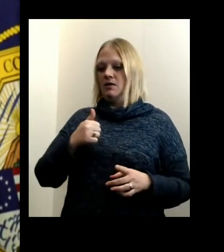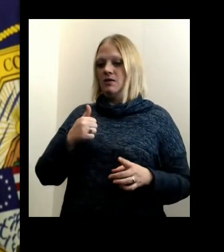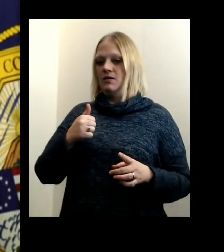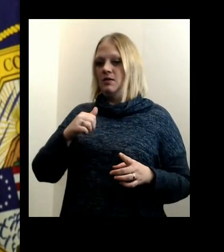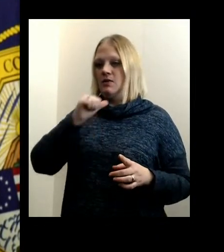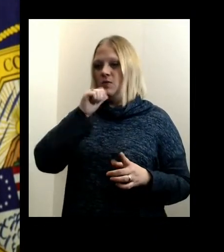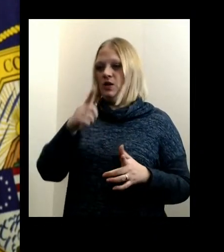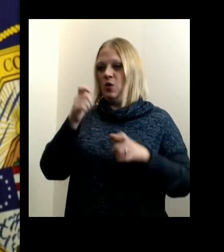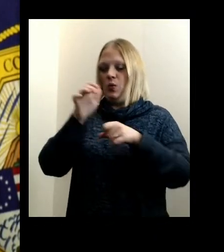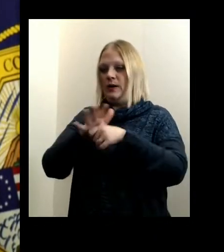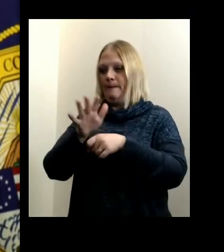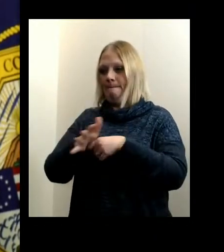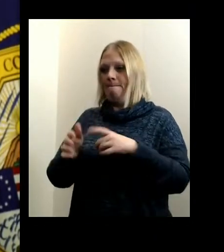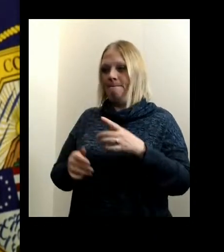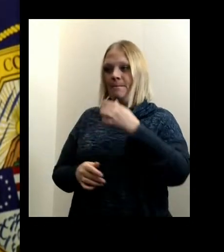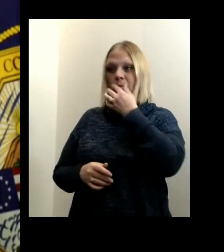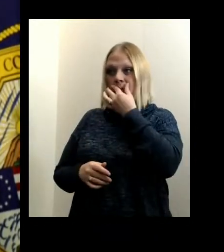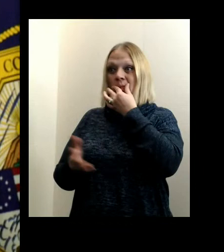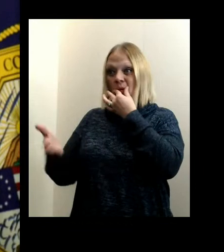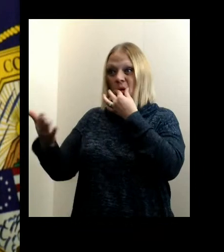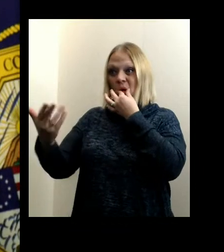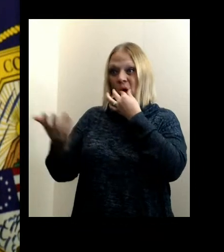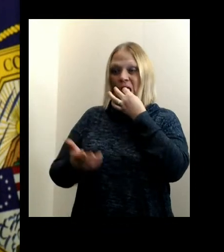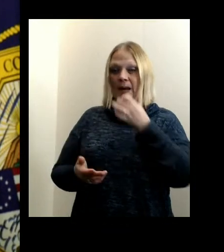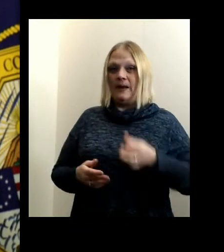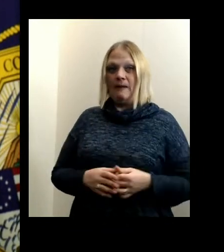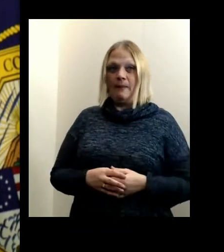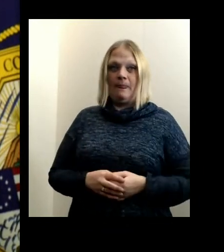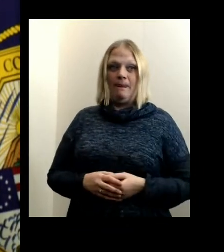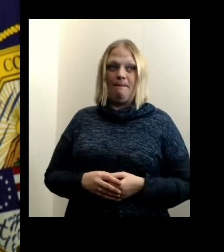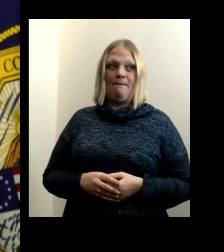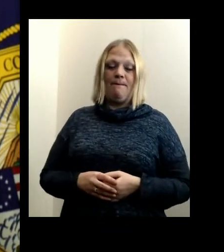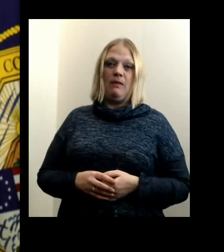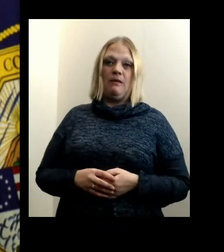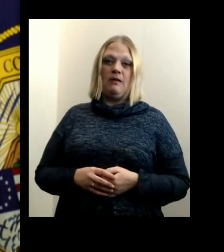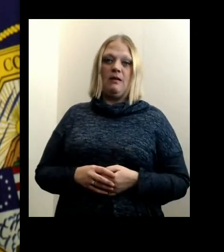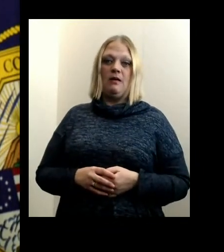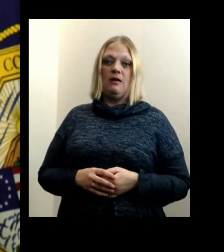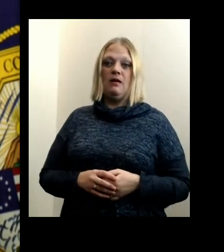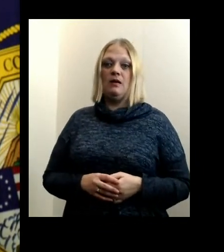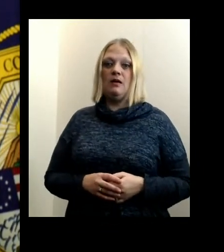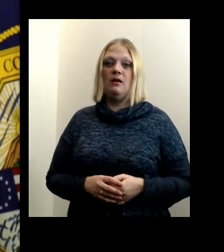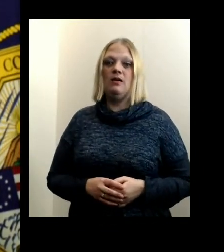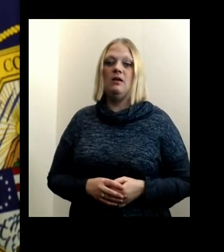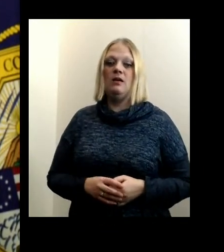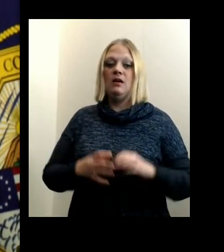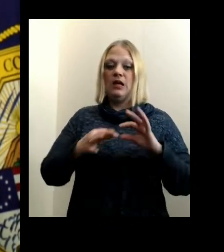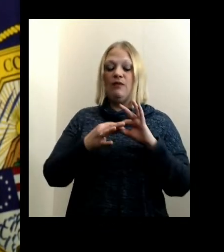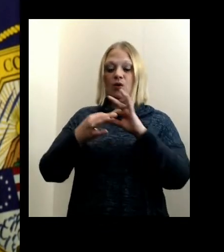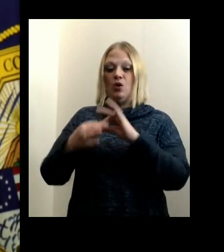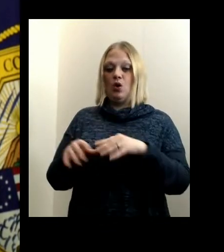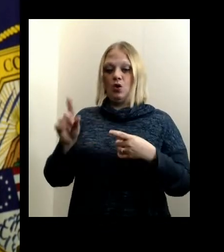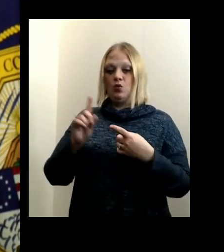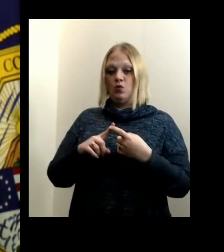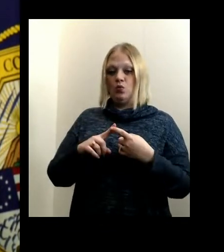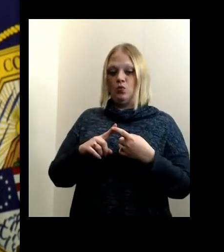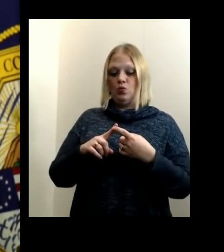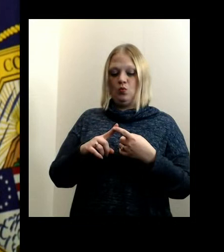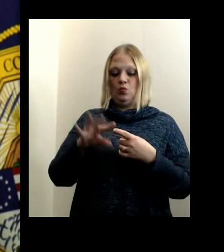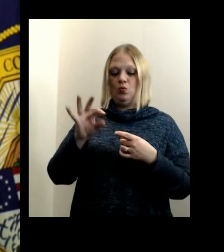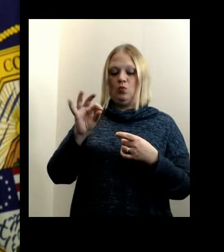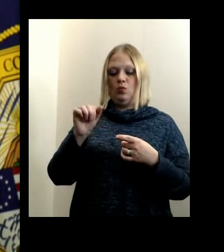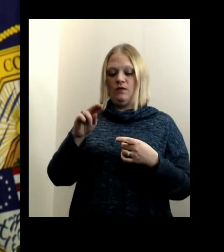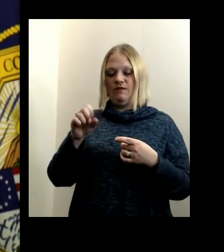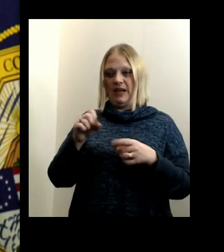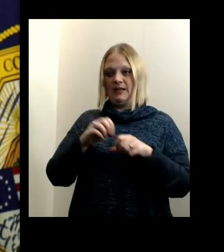enough earlier. You got me? Yes, go ahead. Oh, great. Okay. So just in regards to fans in the stadium,